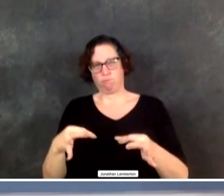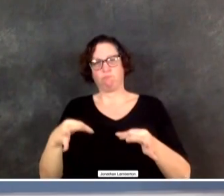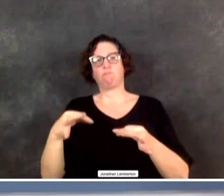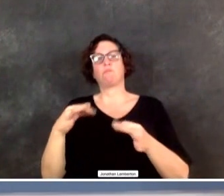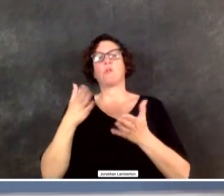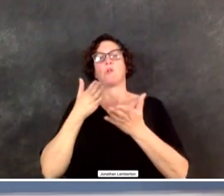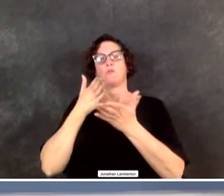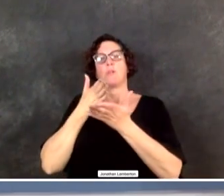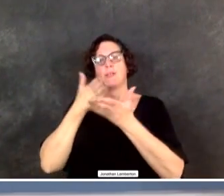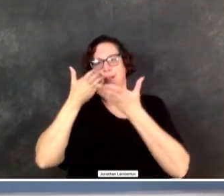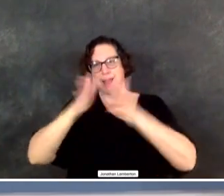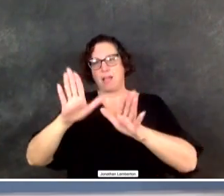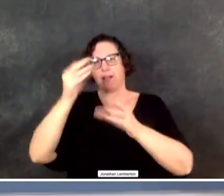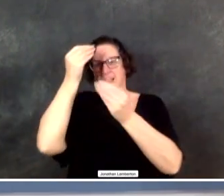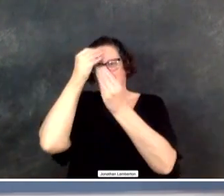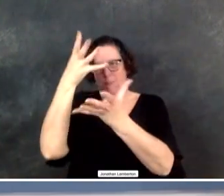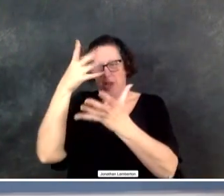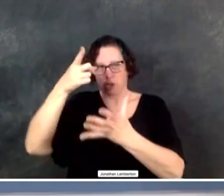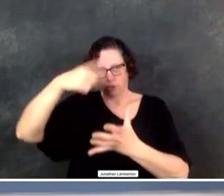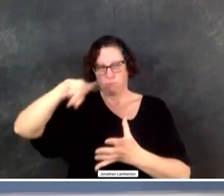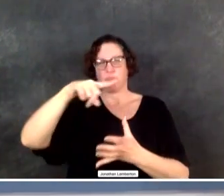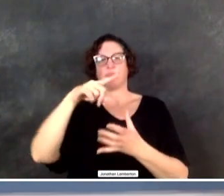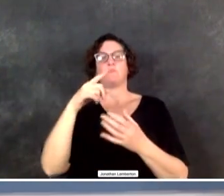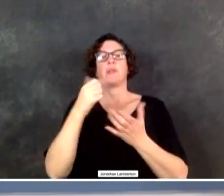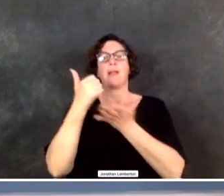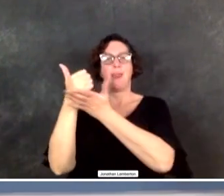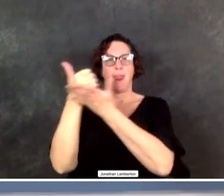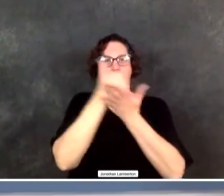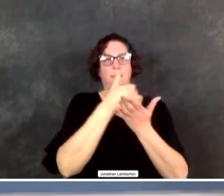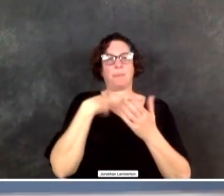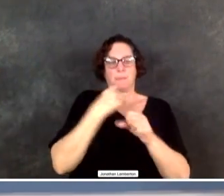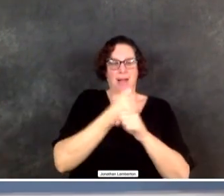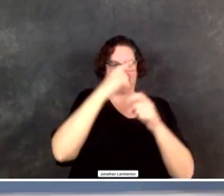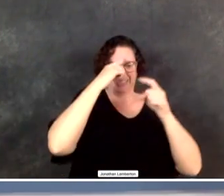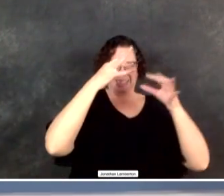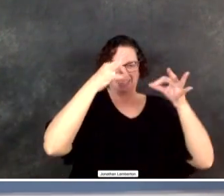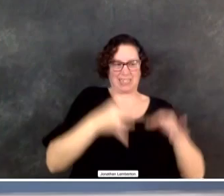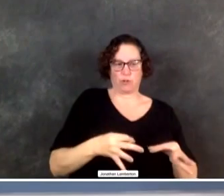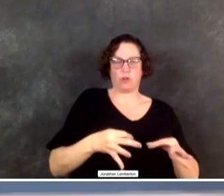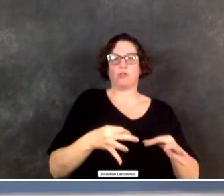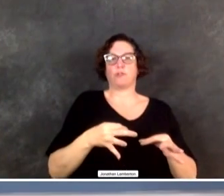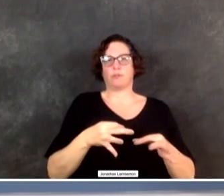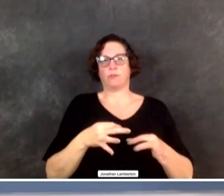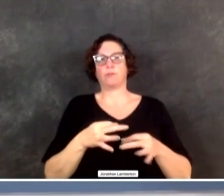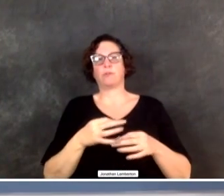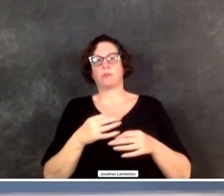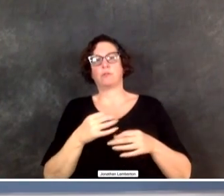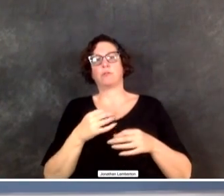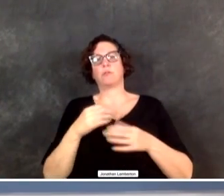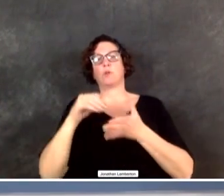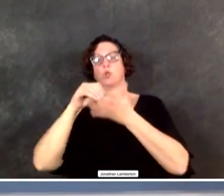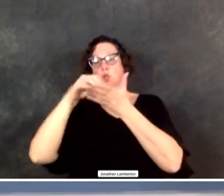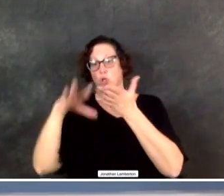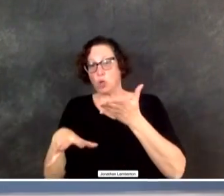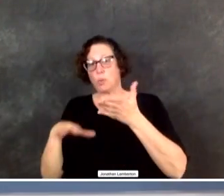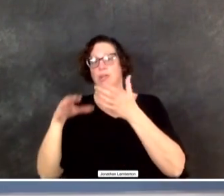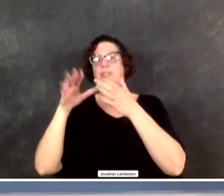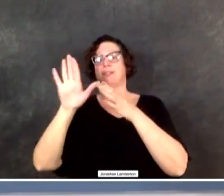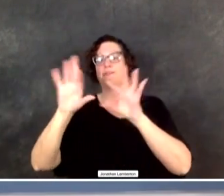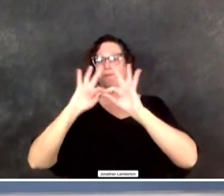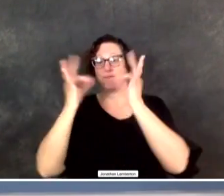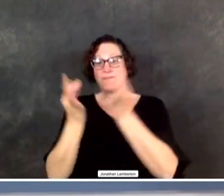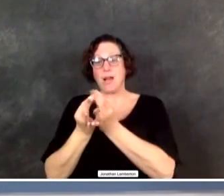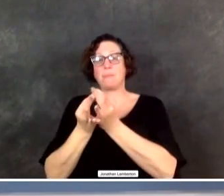very supportive of this decision. I think more than anything, students and families and our colleagues, our teachers, administrators,